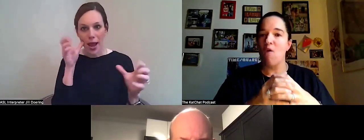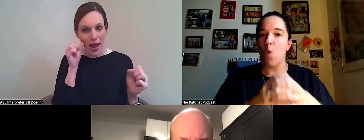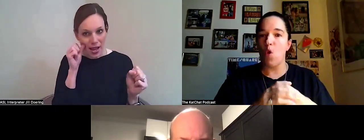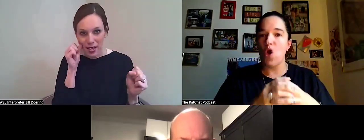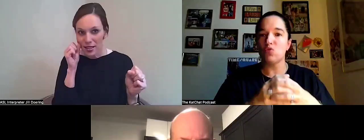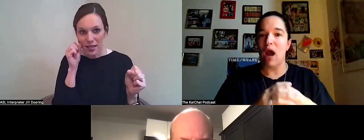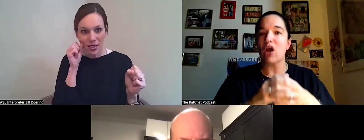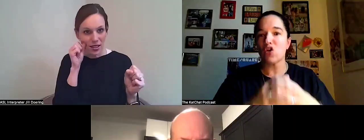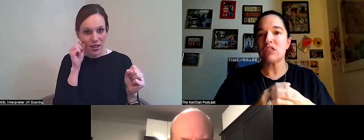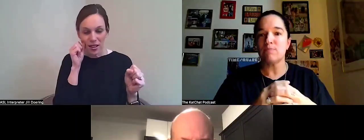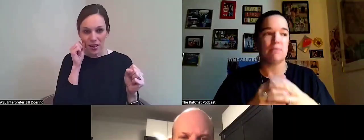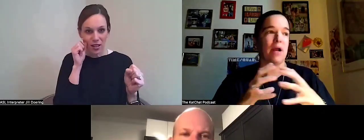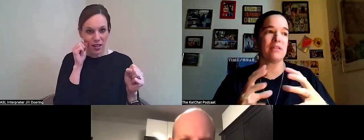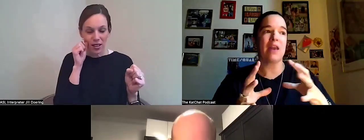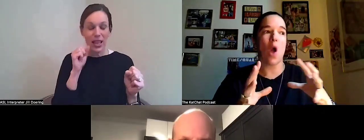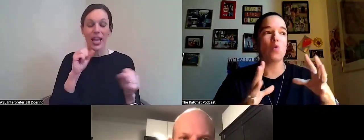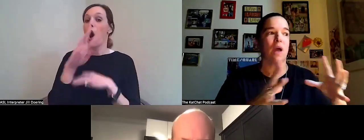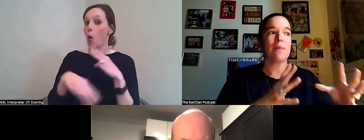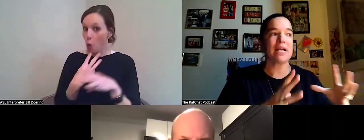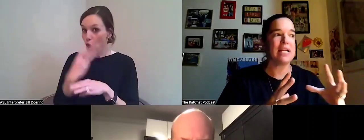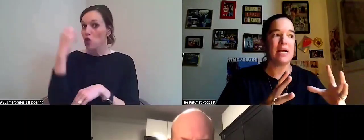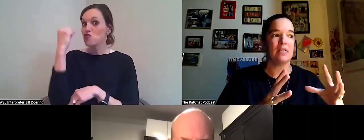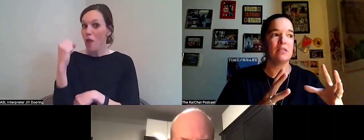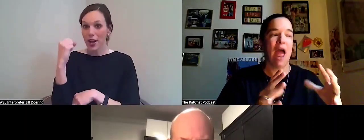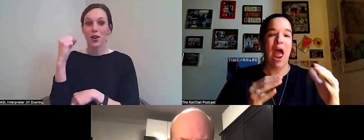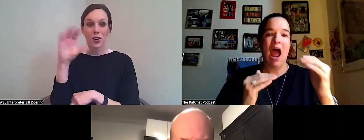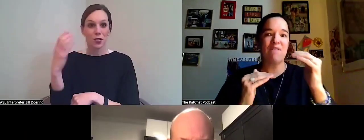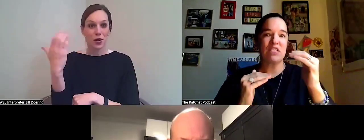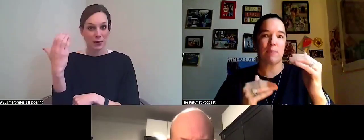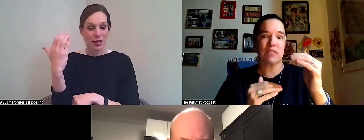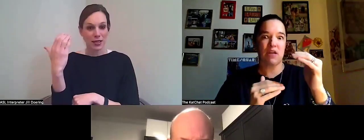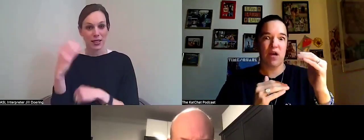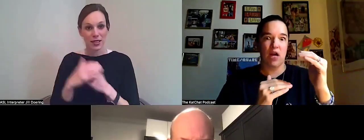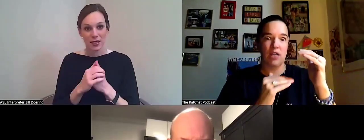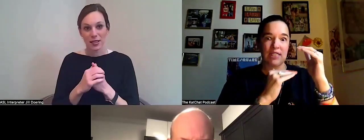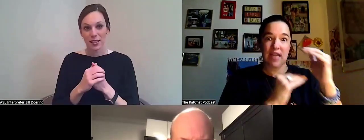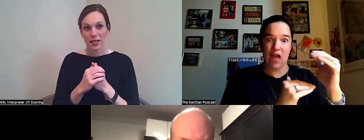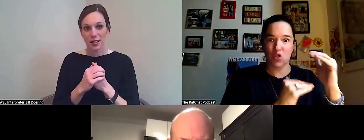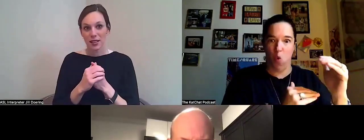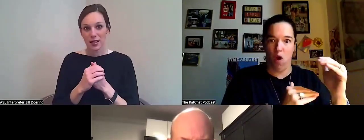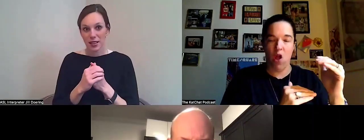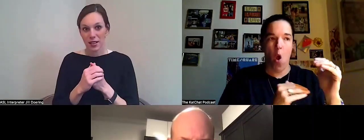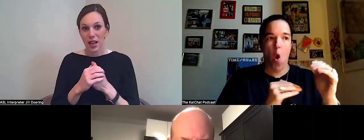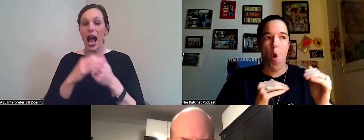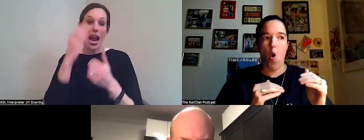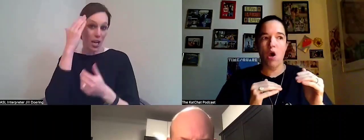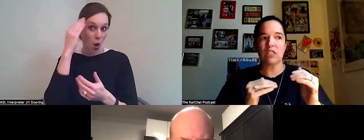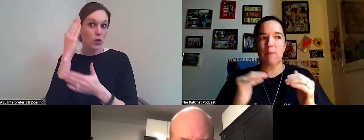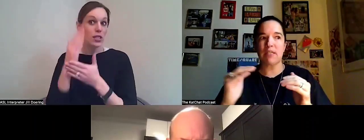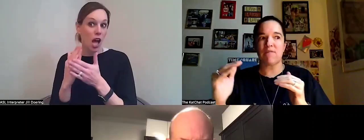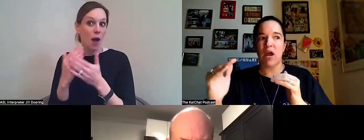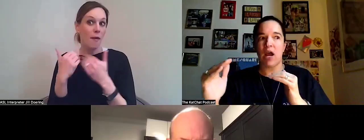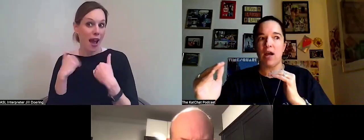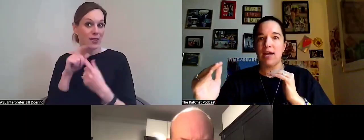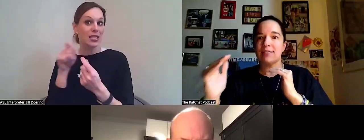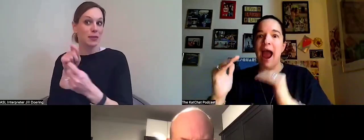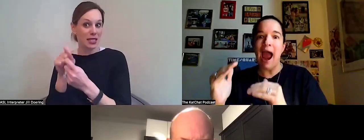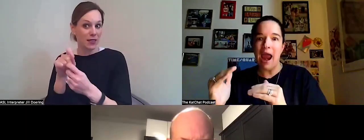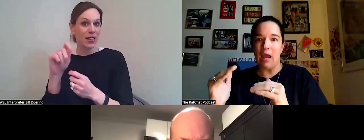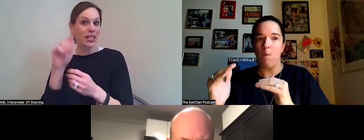start of a world record Christmas because I know some kids have a specific schedule or